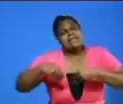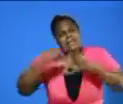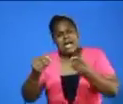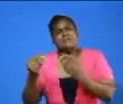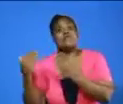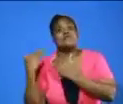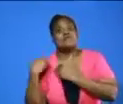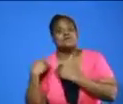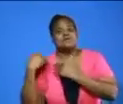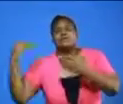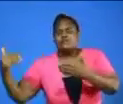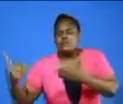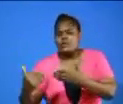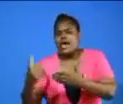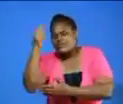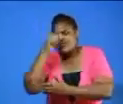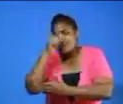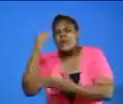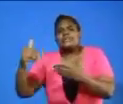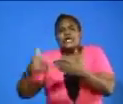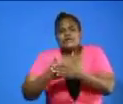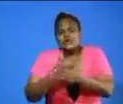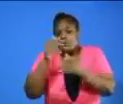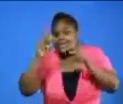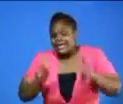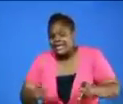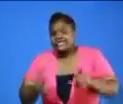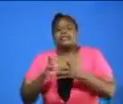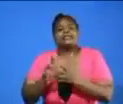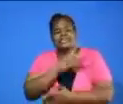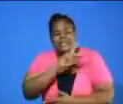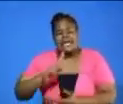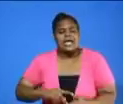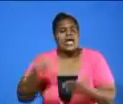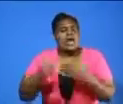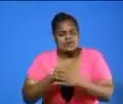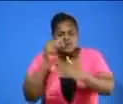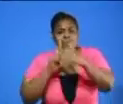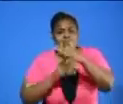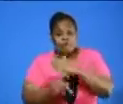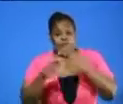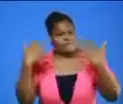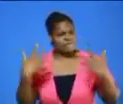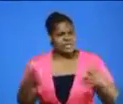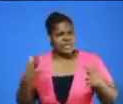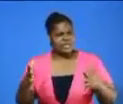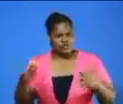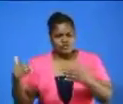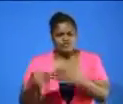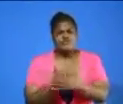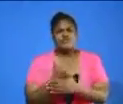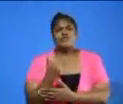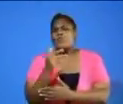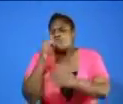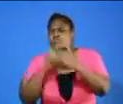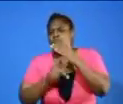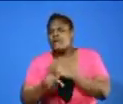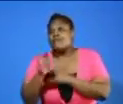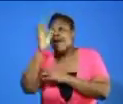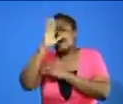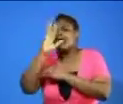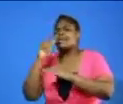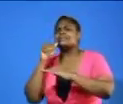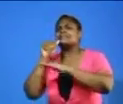to anoint a new king, anoint a new prophet. And when he was through anointing a new prophet, God